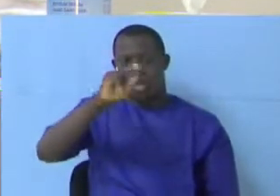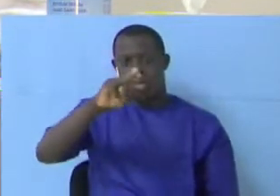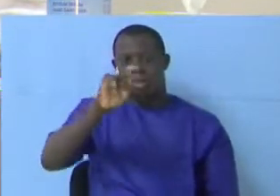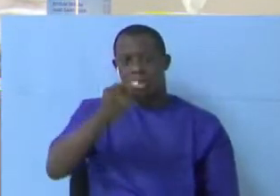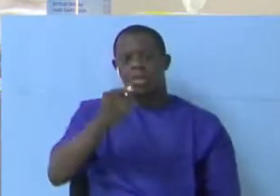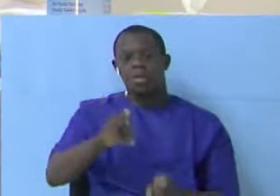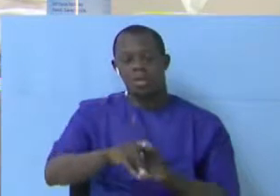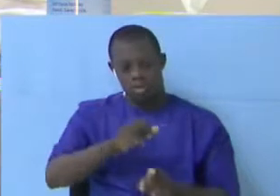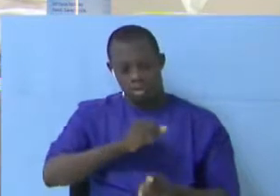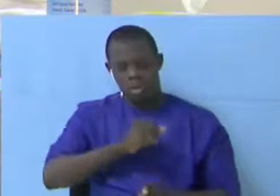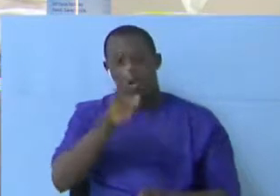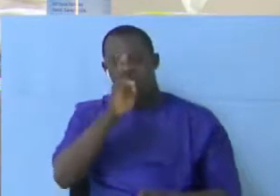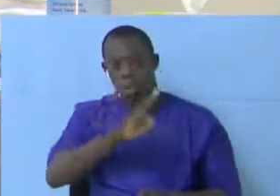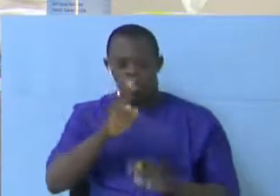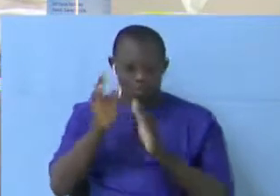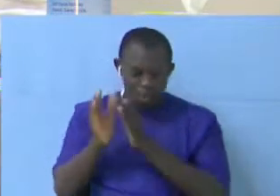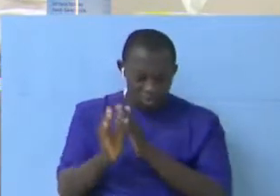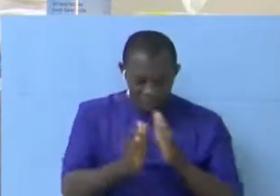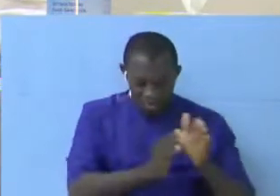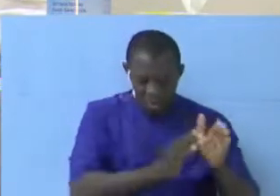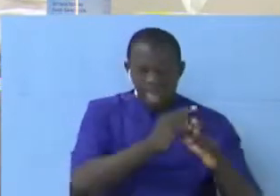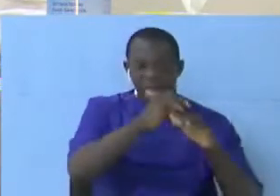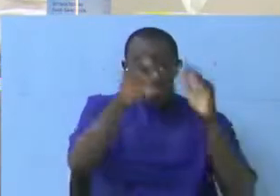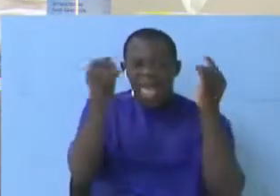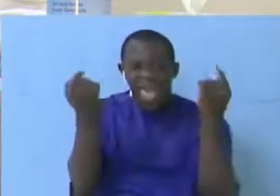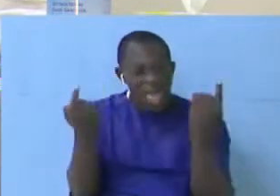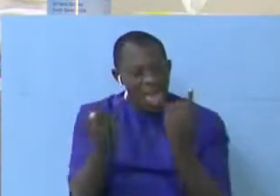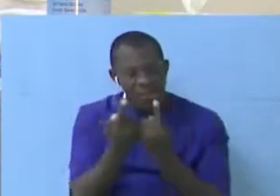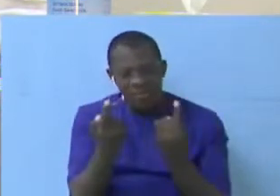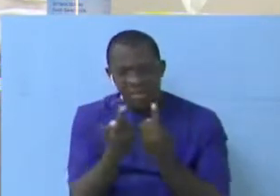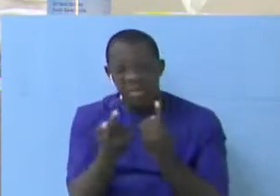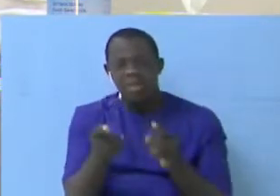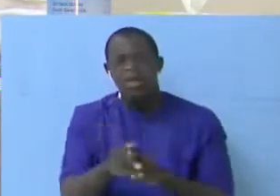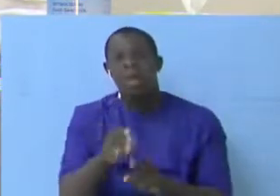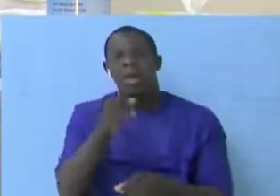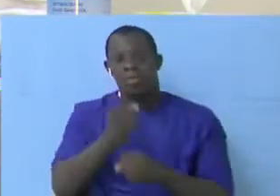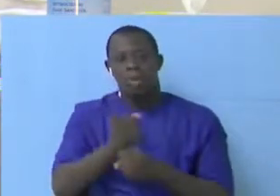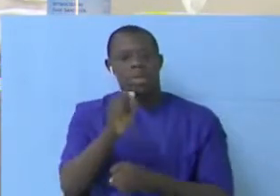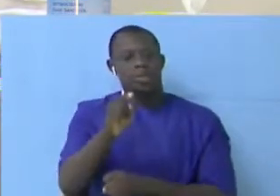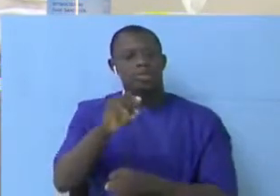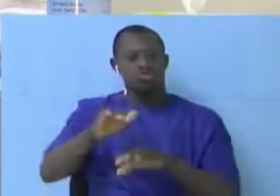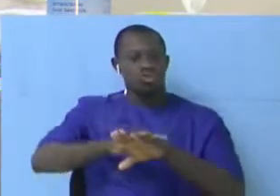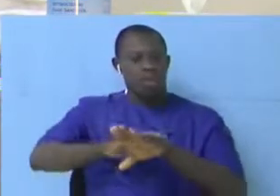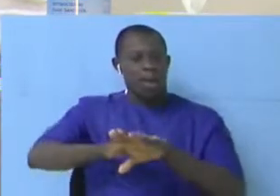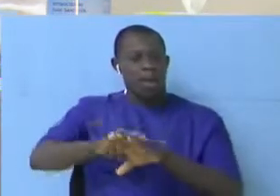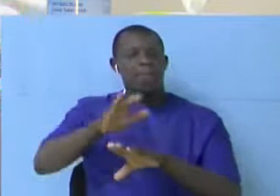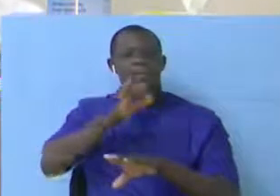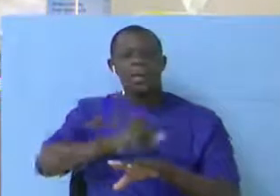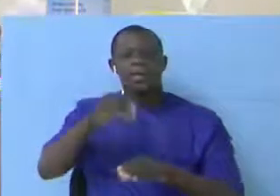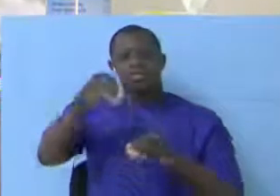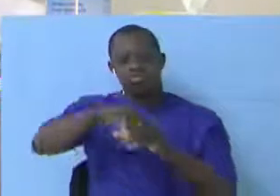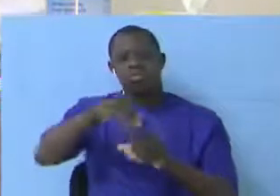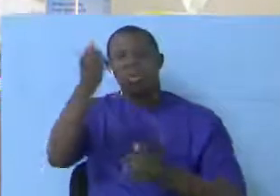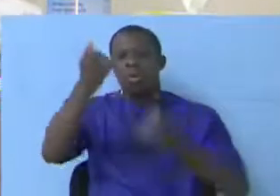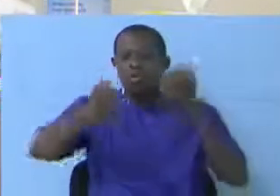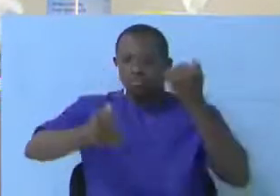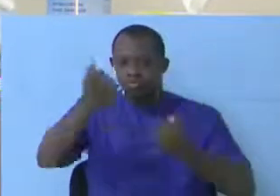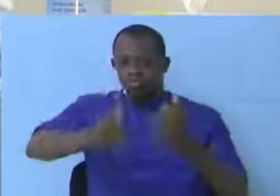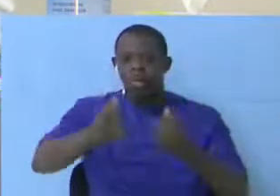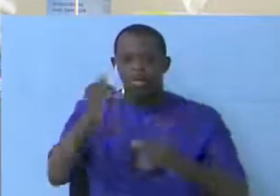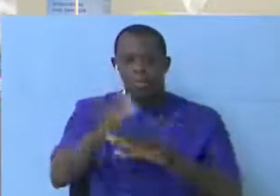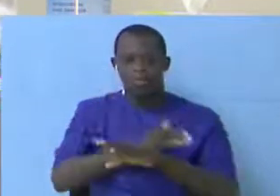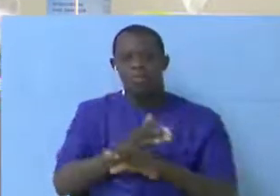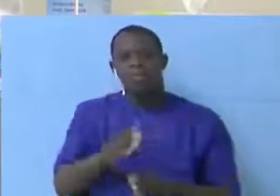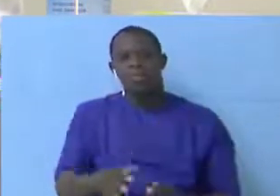cook the thing here, atele nyin ko betabi put this white man in his car. ay nyin mo ko funa You ko see, ta kala modo ko the